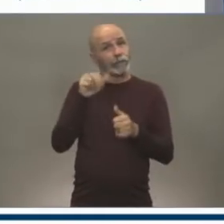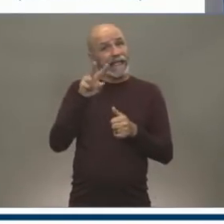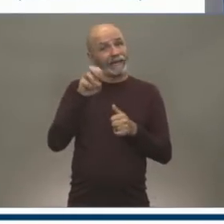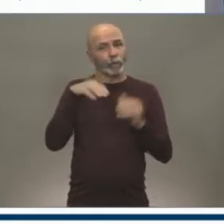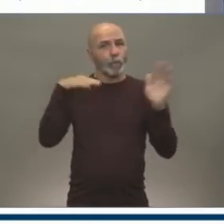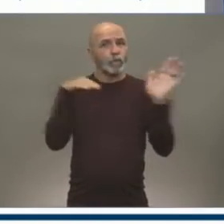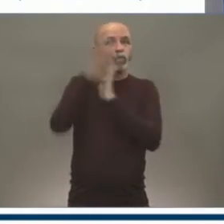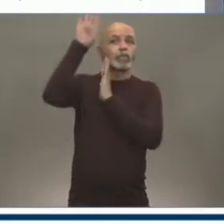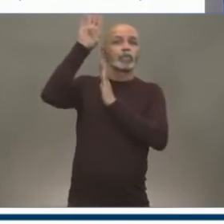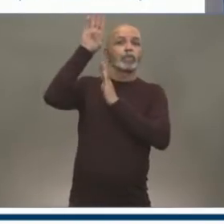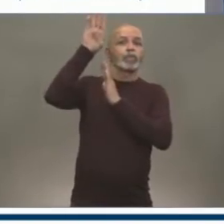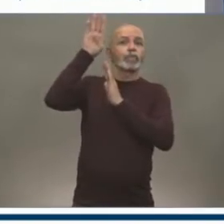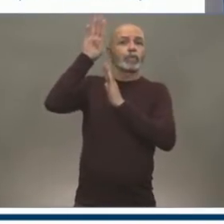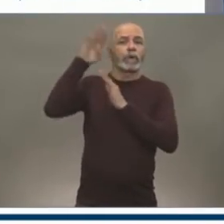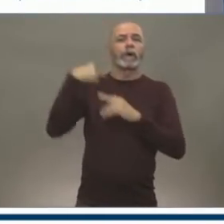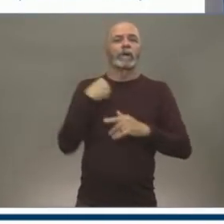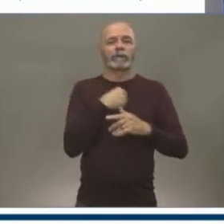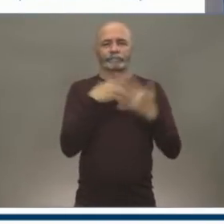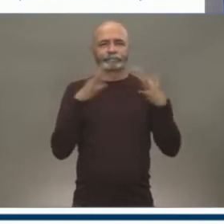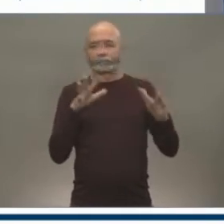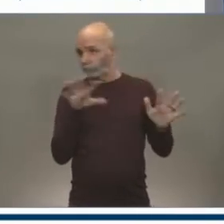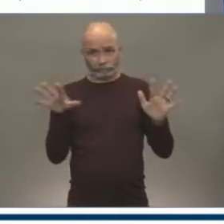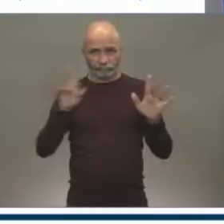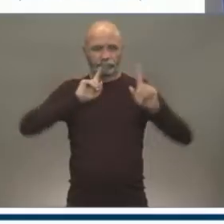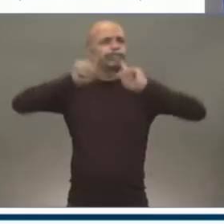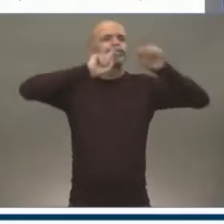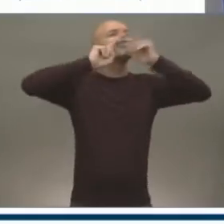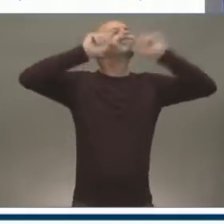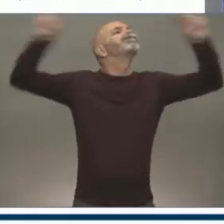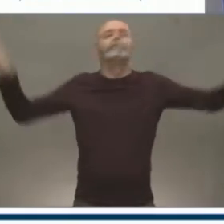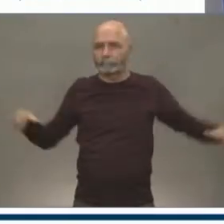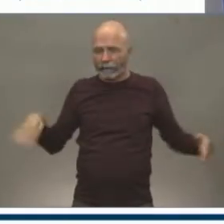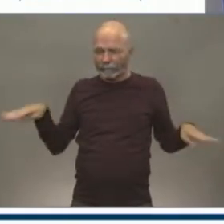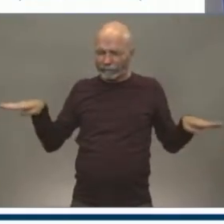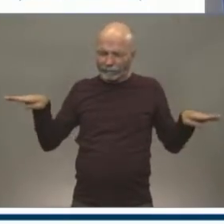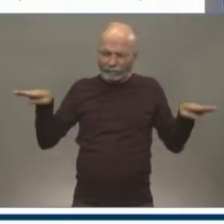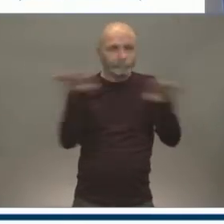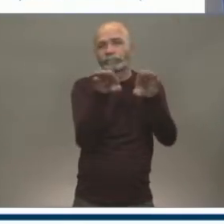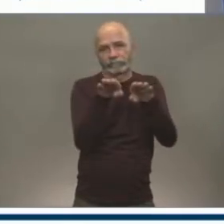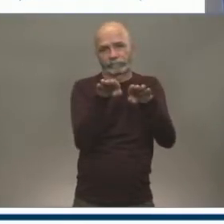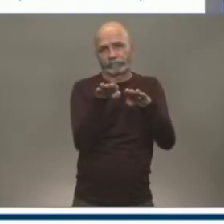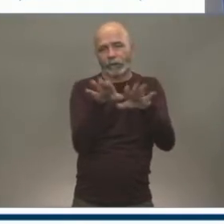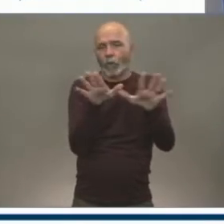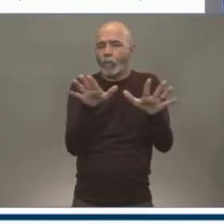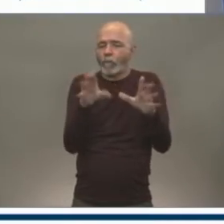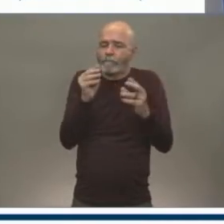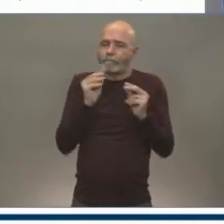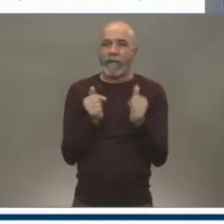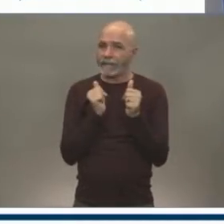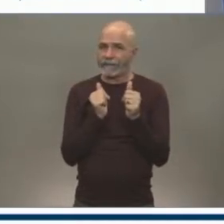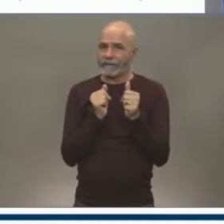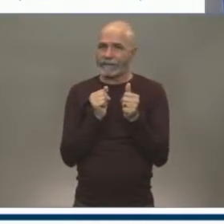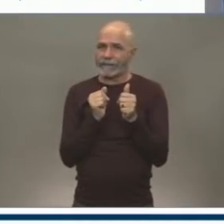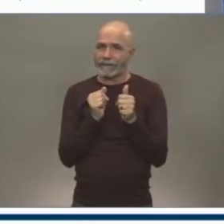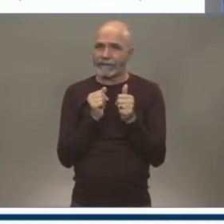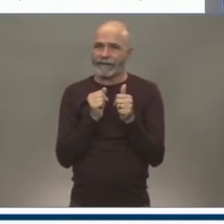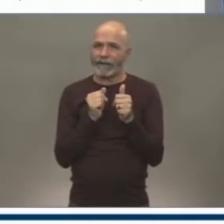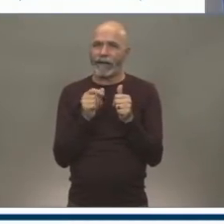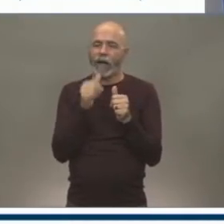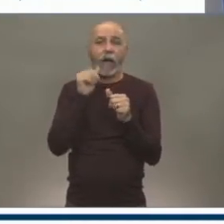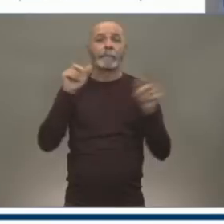we aggressively in the first round shut our entire parts of our economy and communities down, and the mobility of citizens